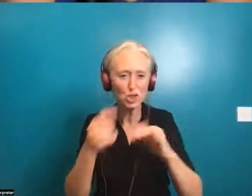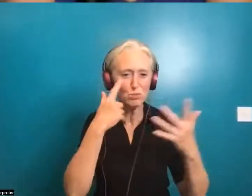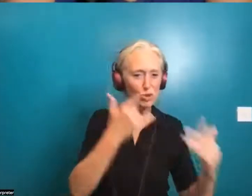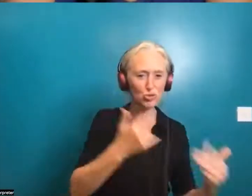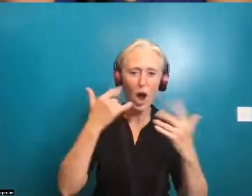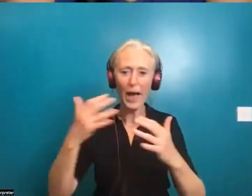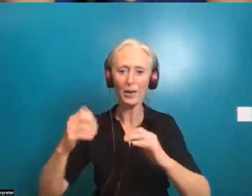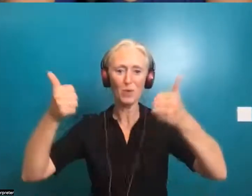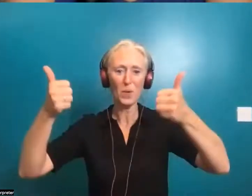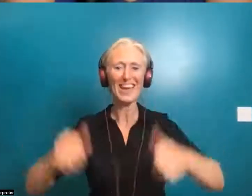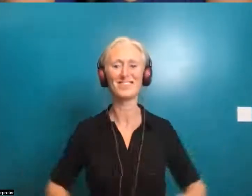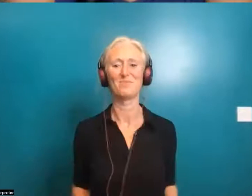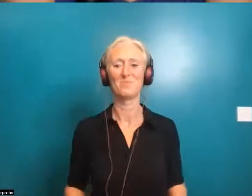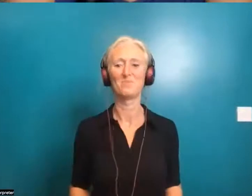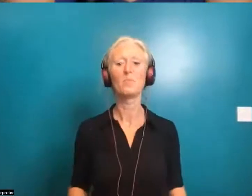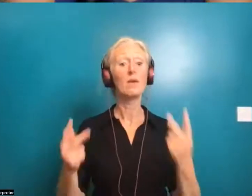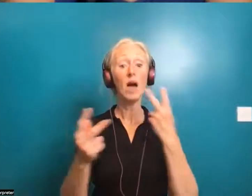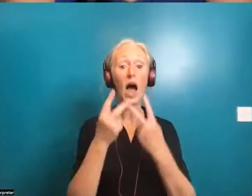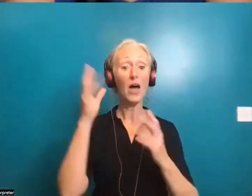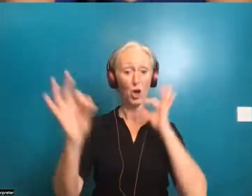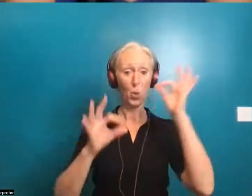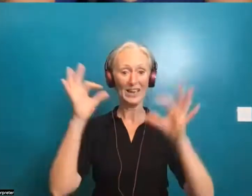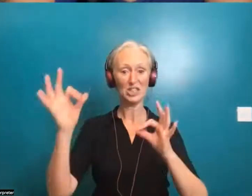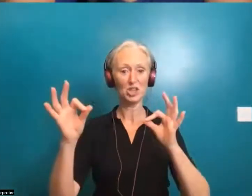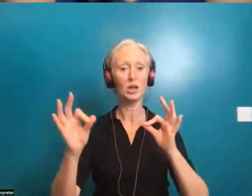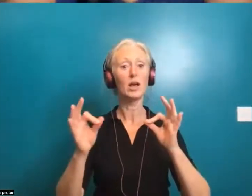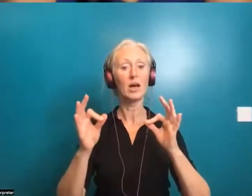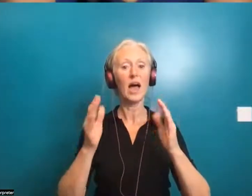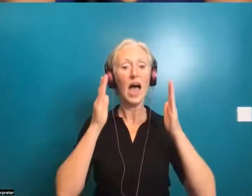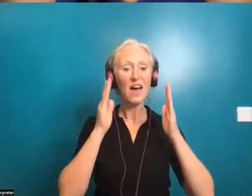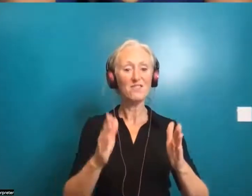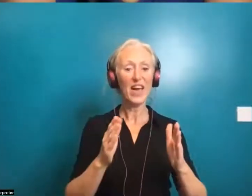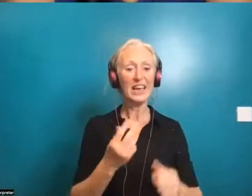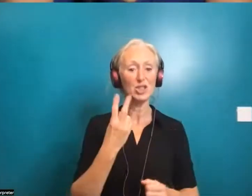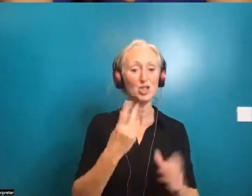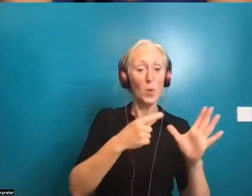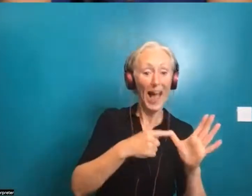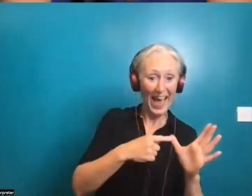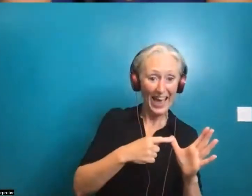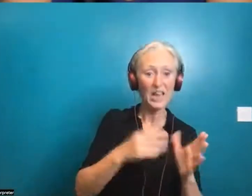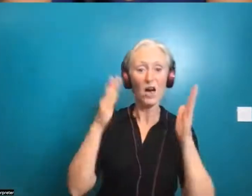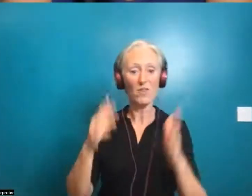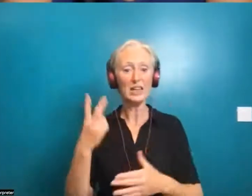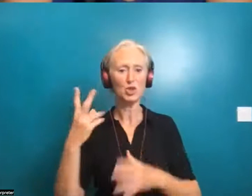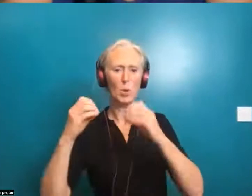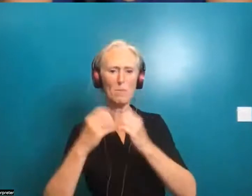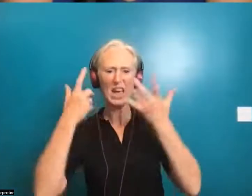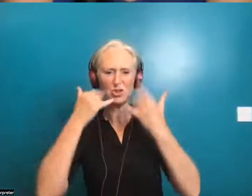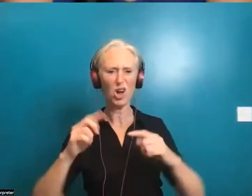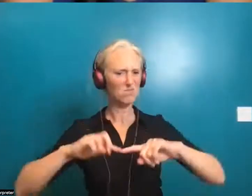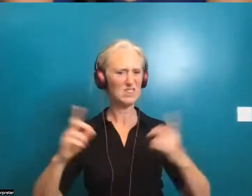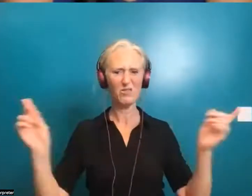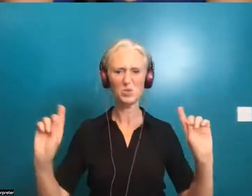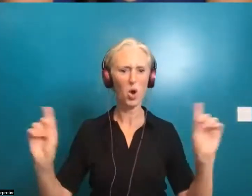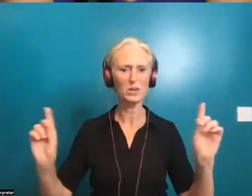you. Another question, what's the difference between a phase 2A and 2B trial? Yeah, I think